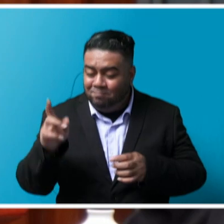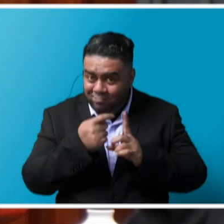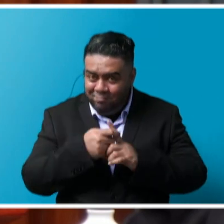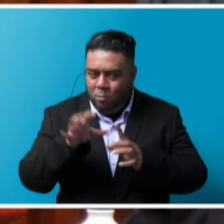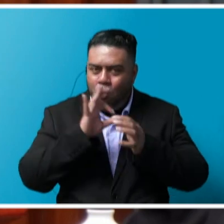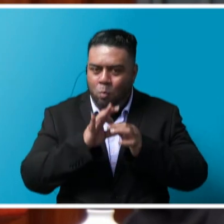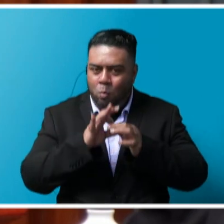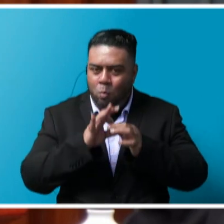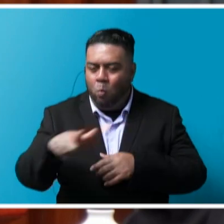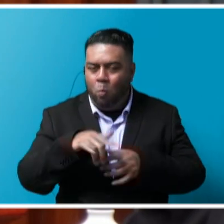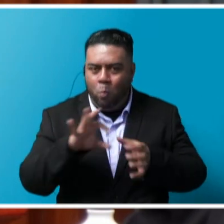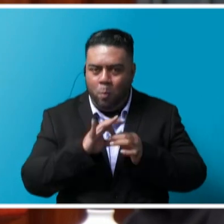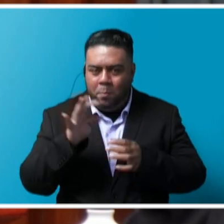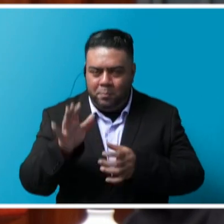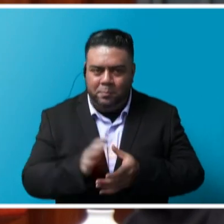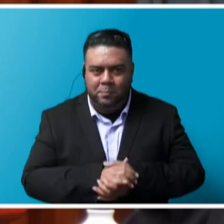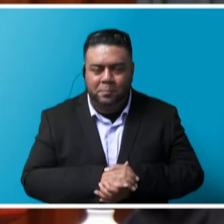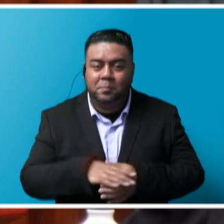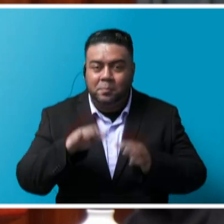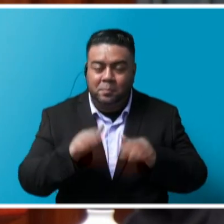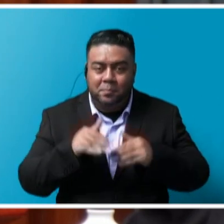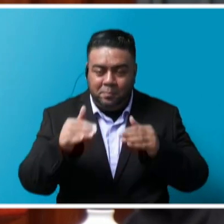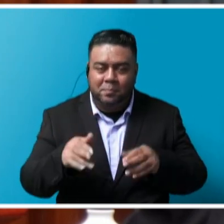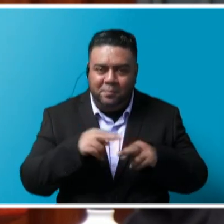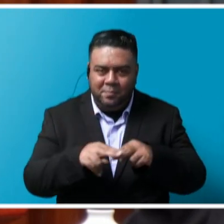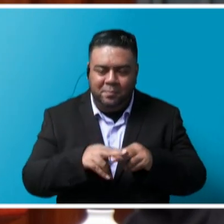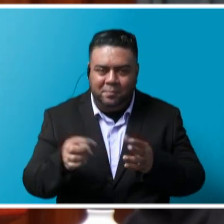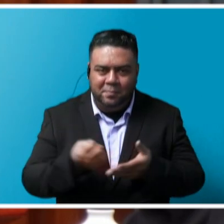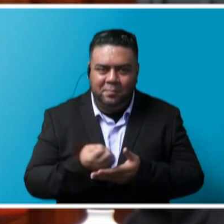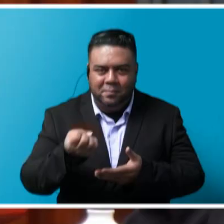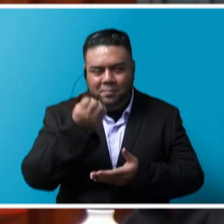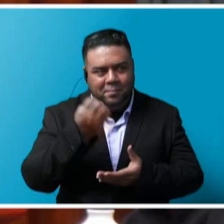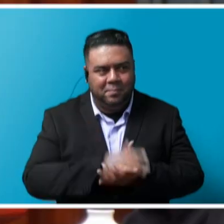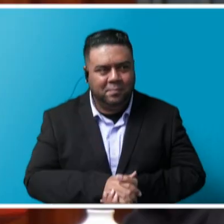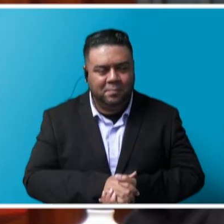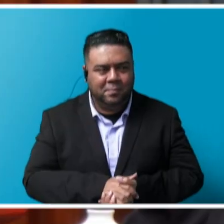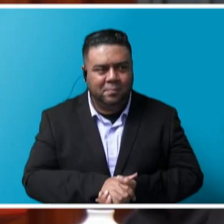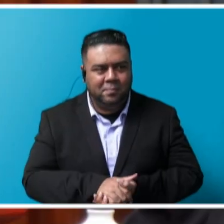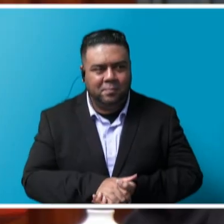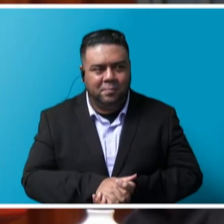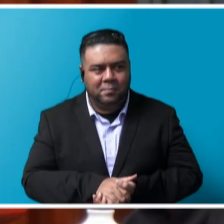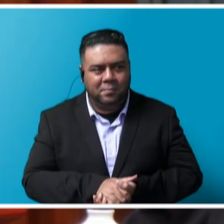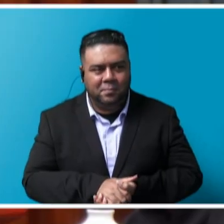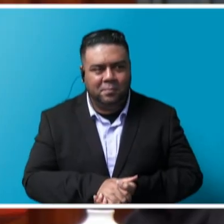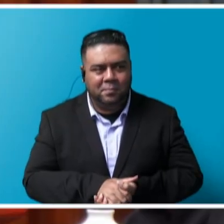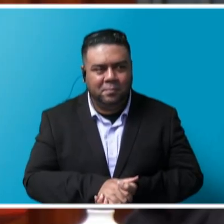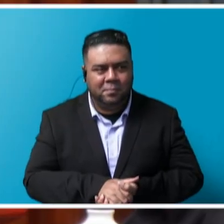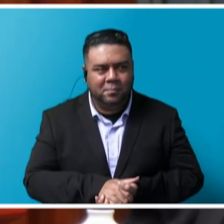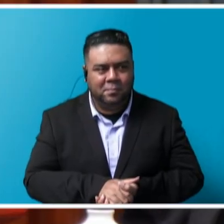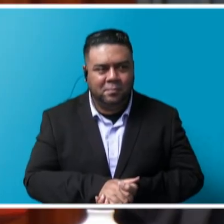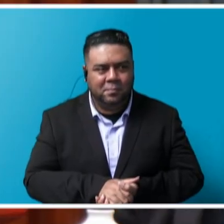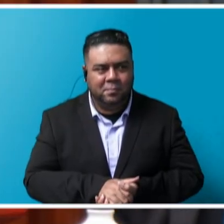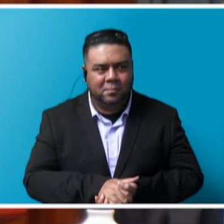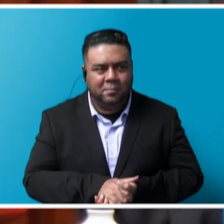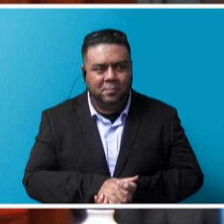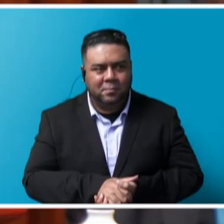genuine participants in Fiji's economic transformation. Mr. Speaker, for generations,